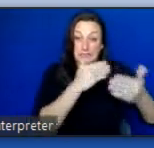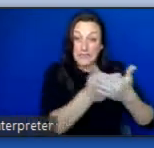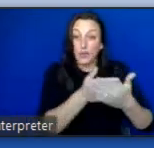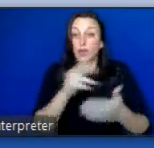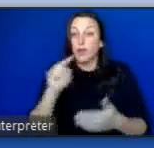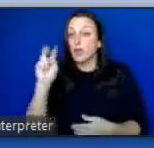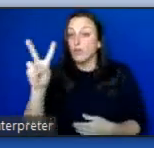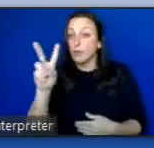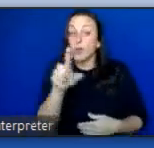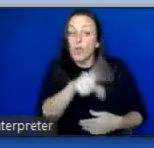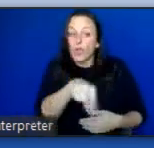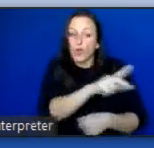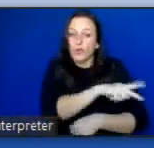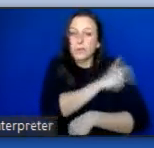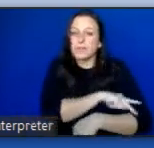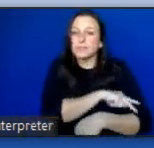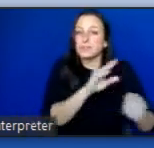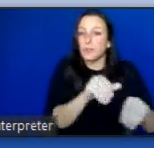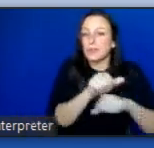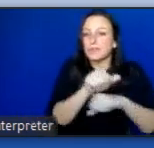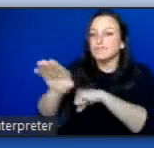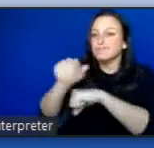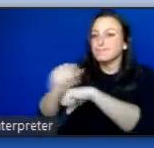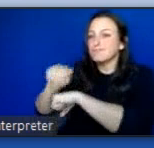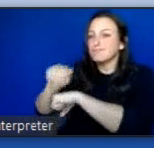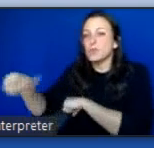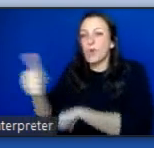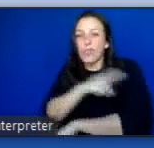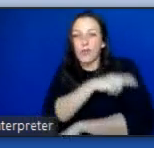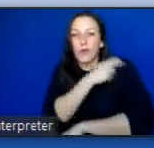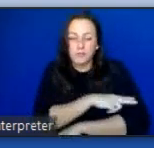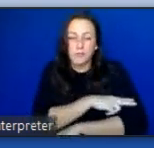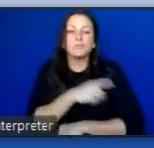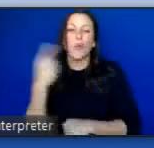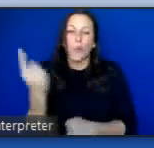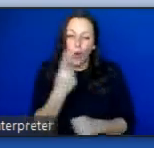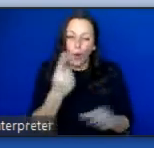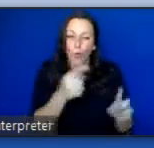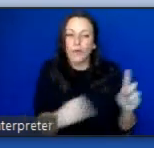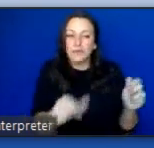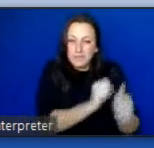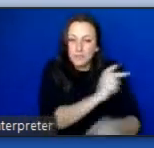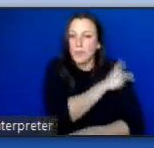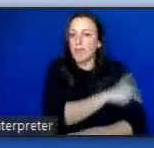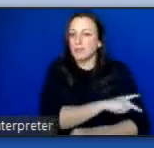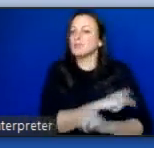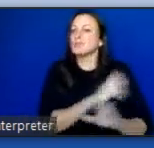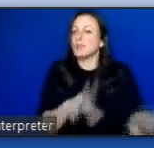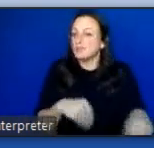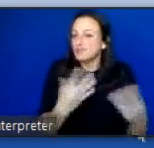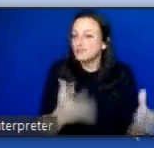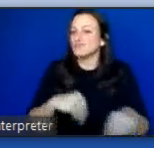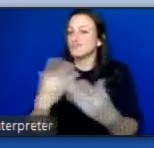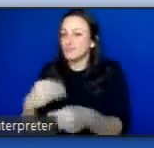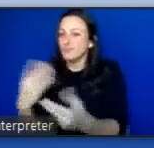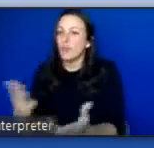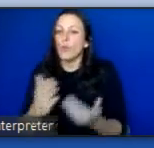other hospitals. And so everyone was always able to get the level of care they needed. Next slide.